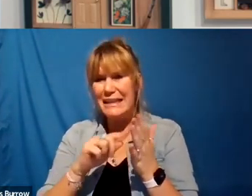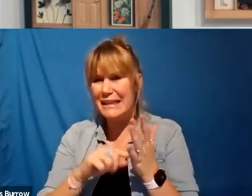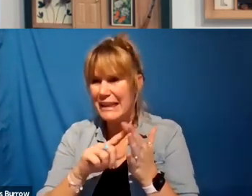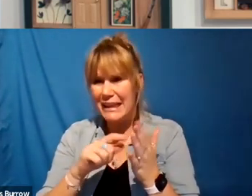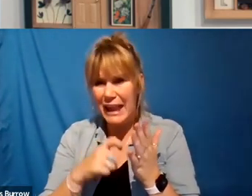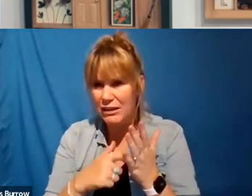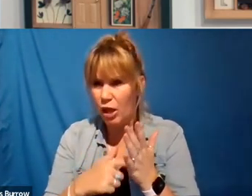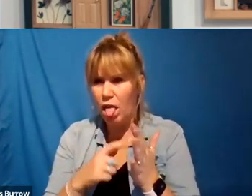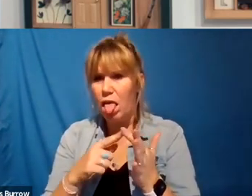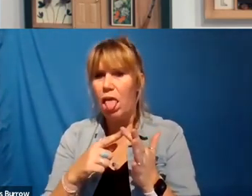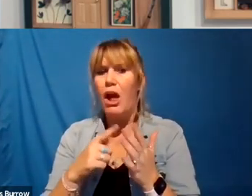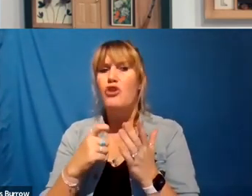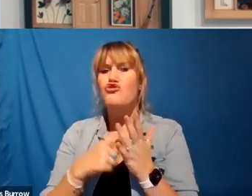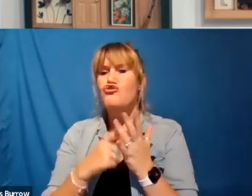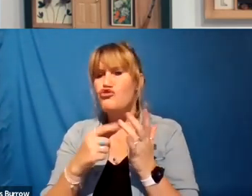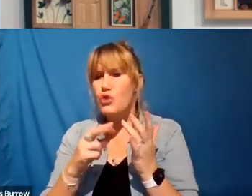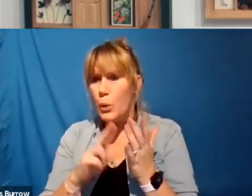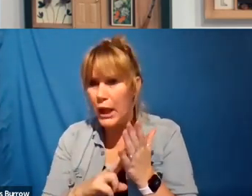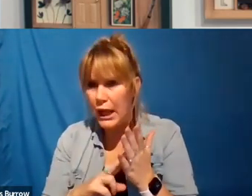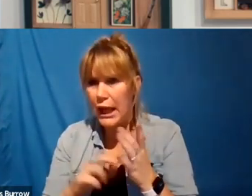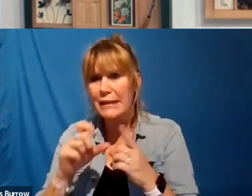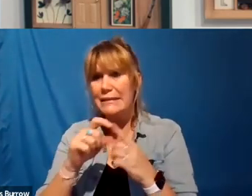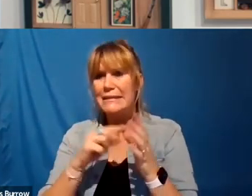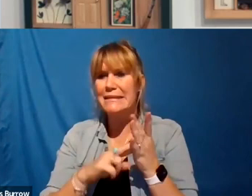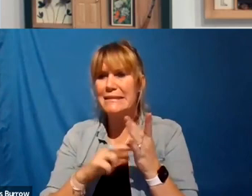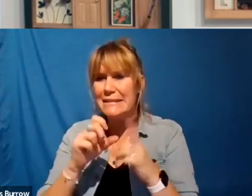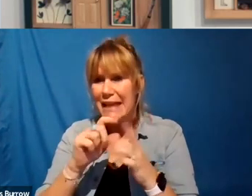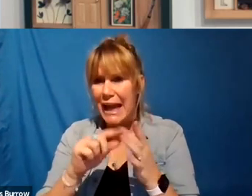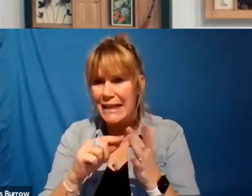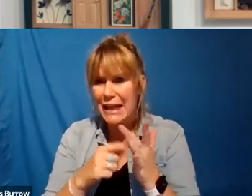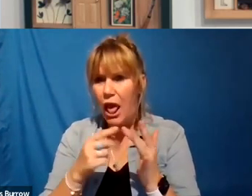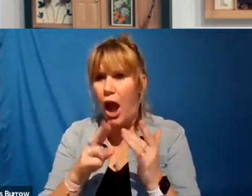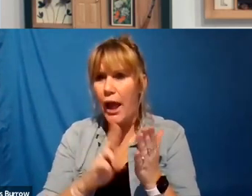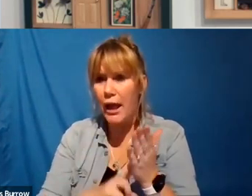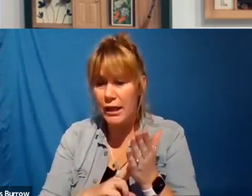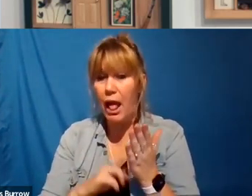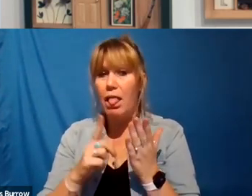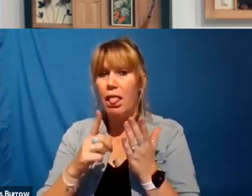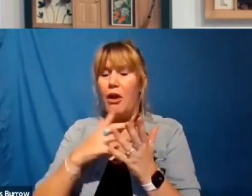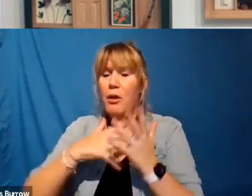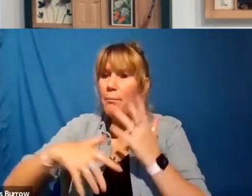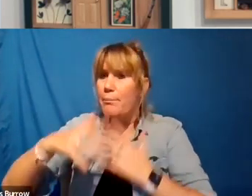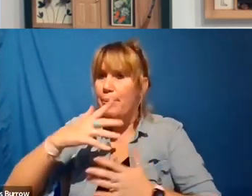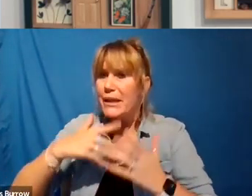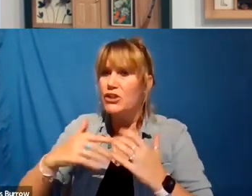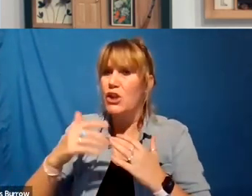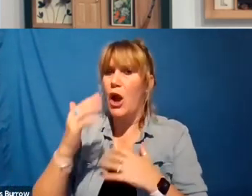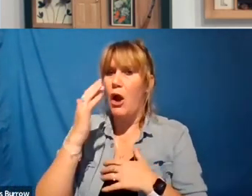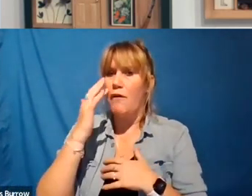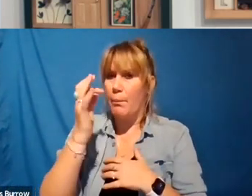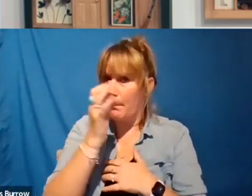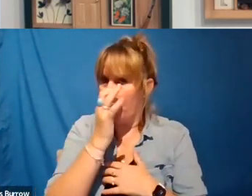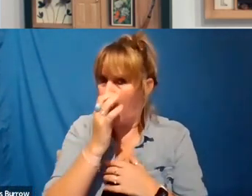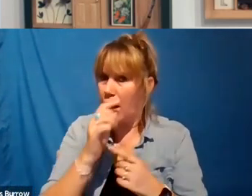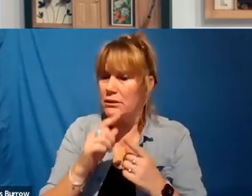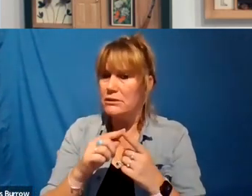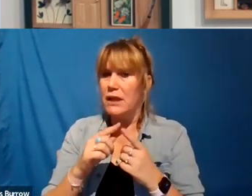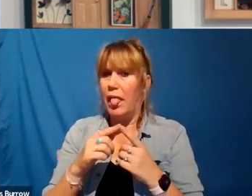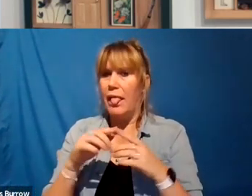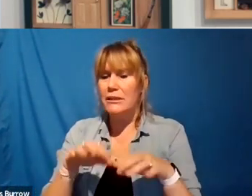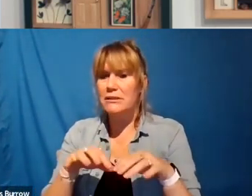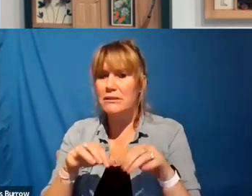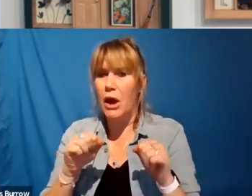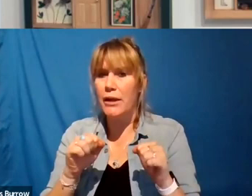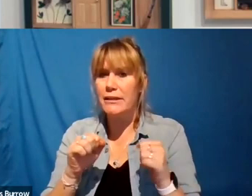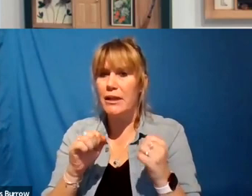and dandelion. And they're kind of miniature museums of each of the plant. So each one started with a pressed